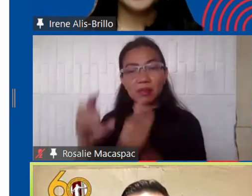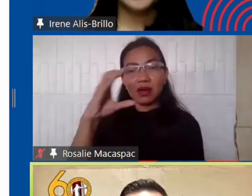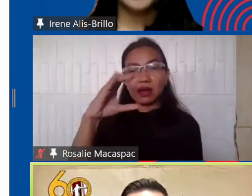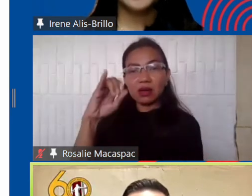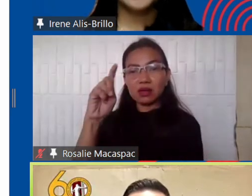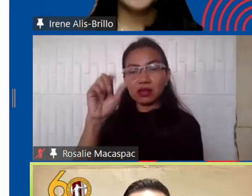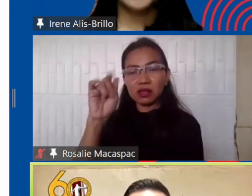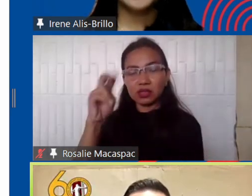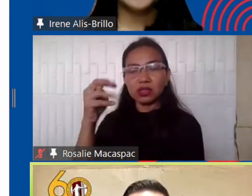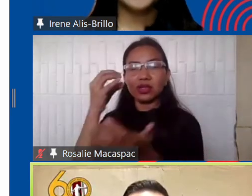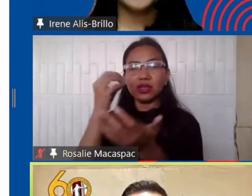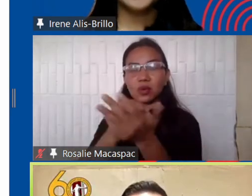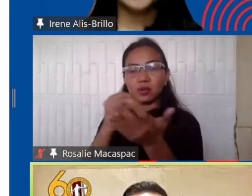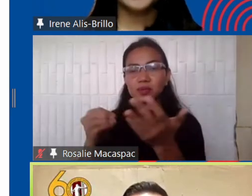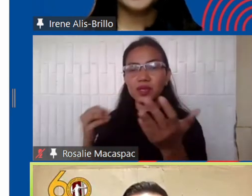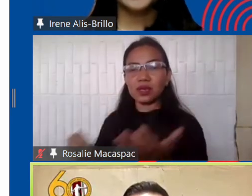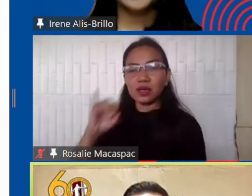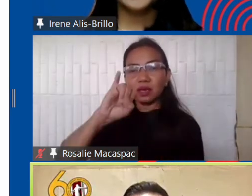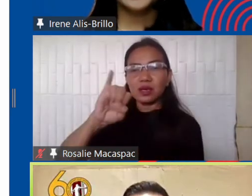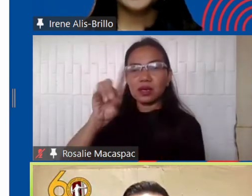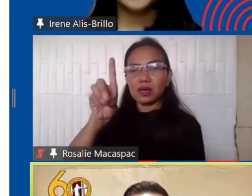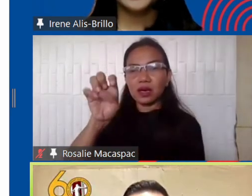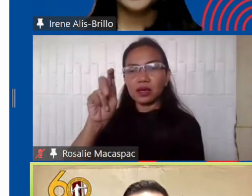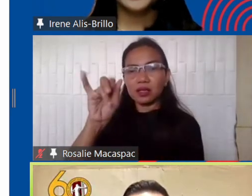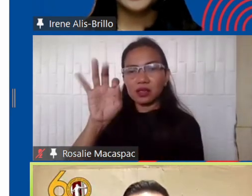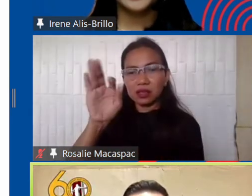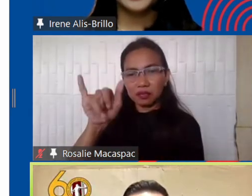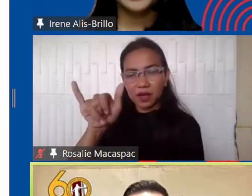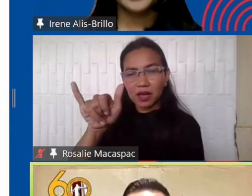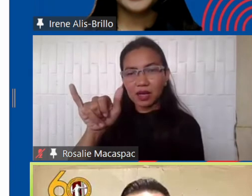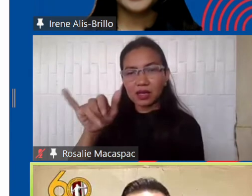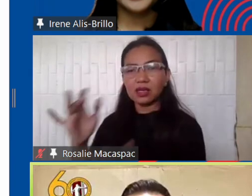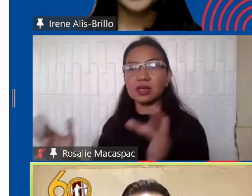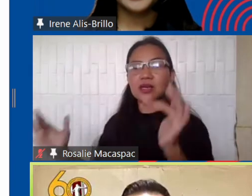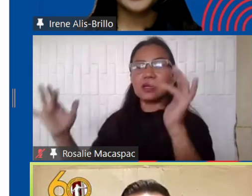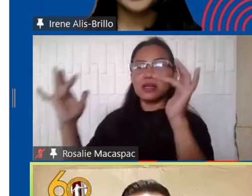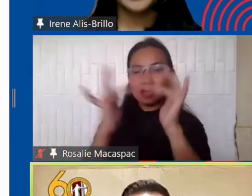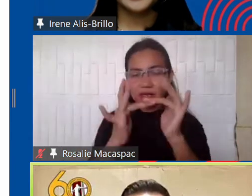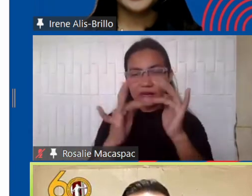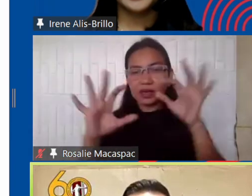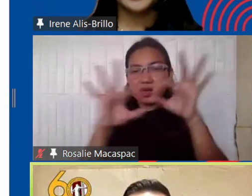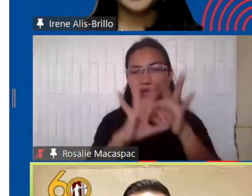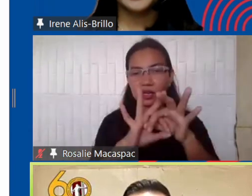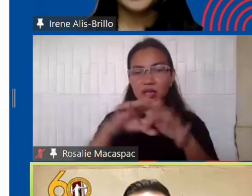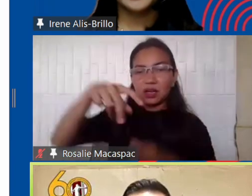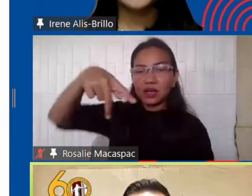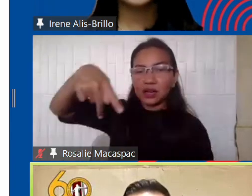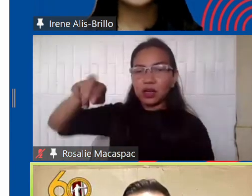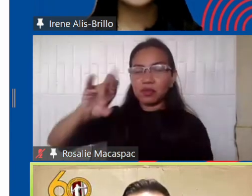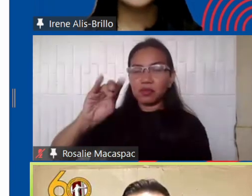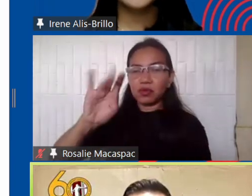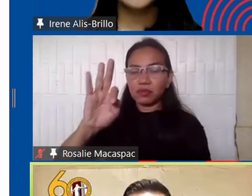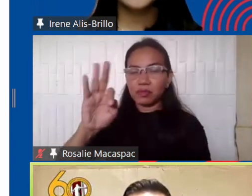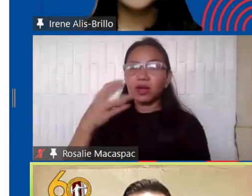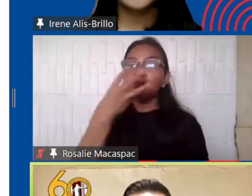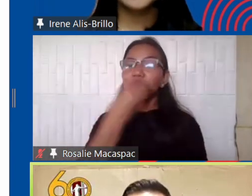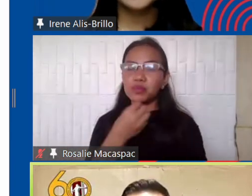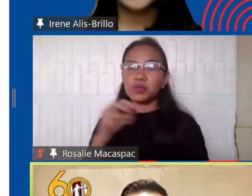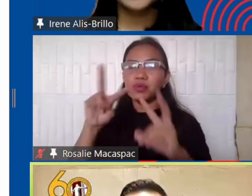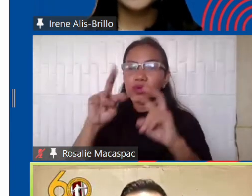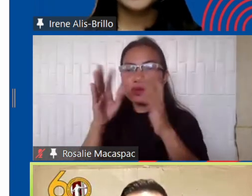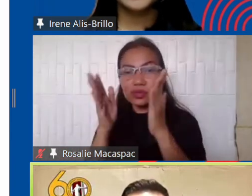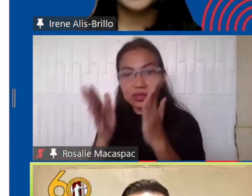object identifier. It can also be linked to the profile of your researchers. For